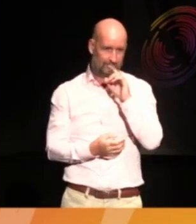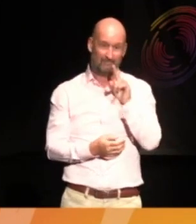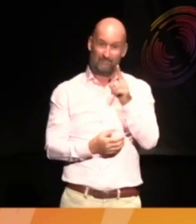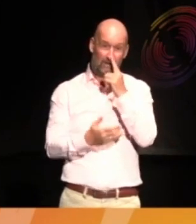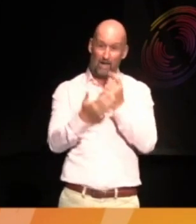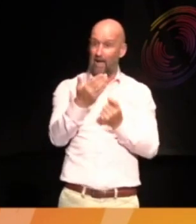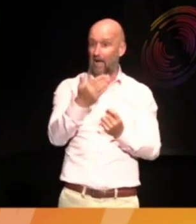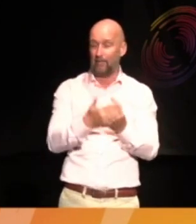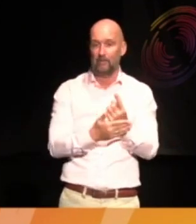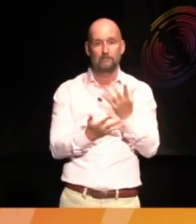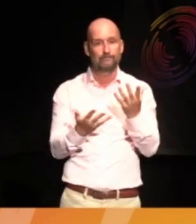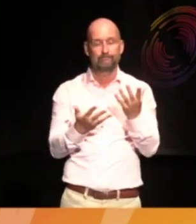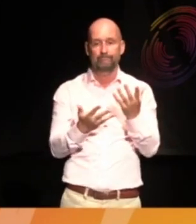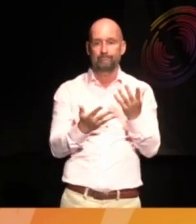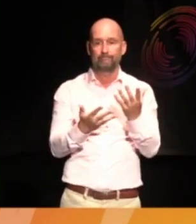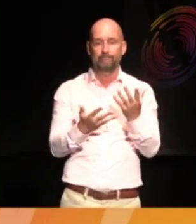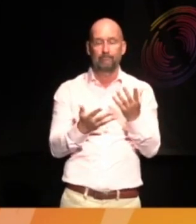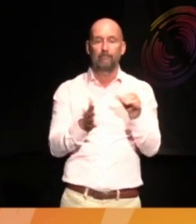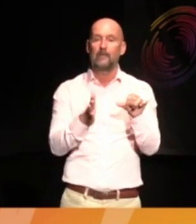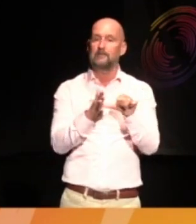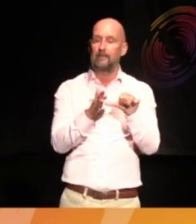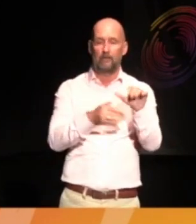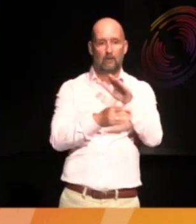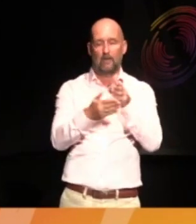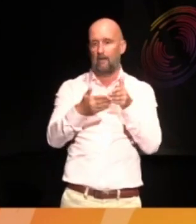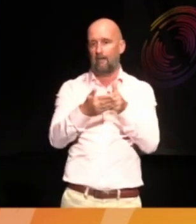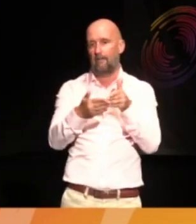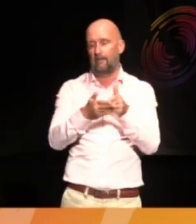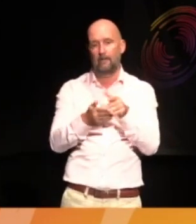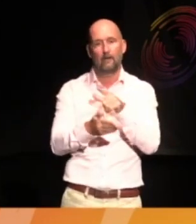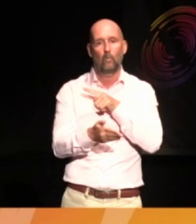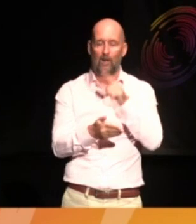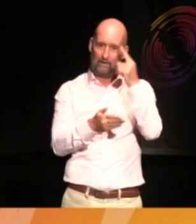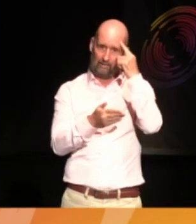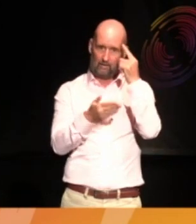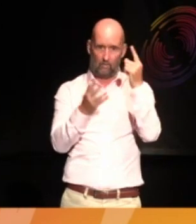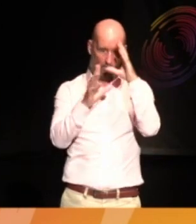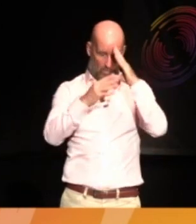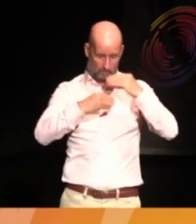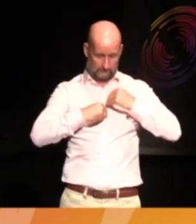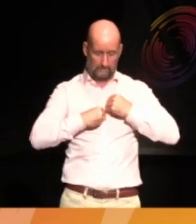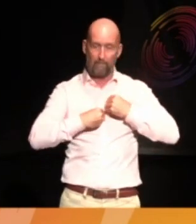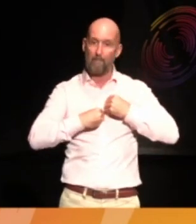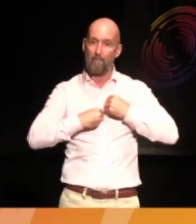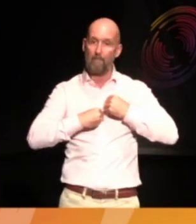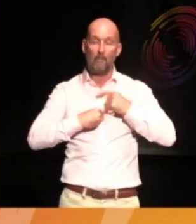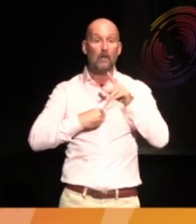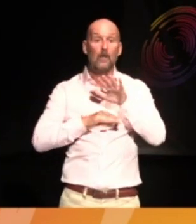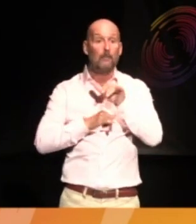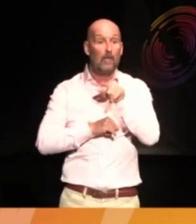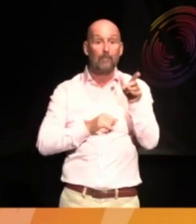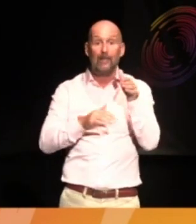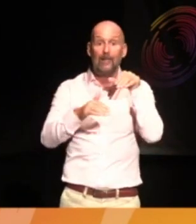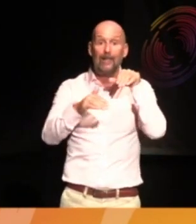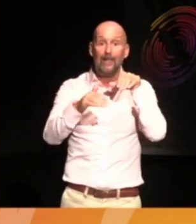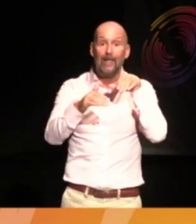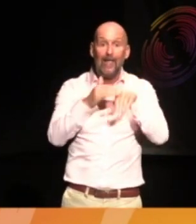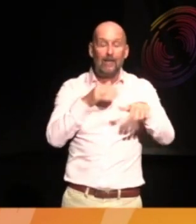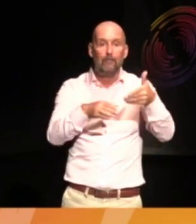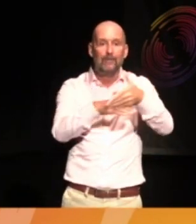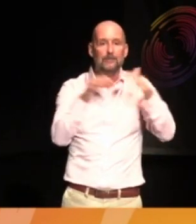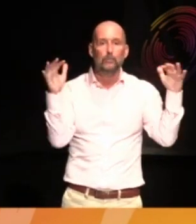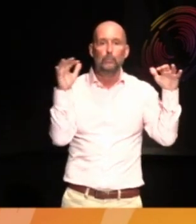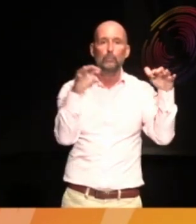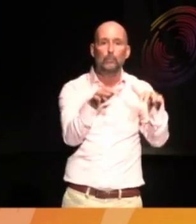be inaccessible and difficult to use. Say if you're on the autism spectrum, you may feel anxious about going into busy places or